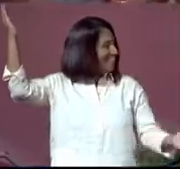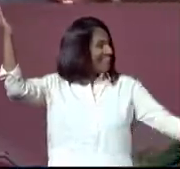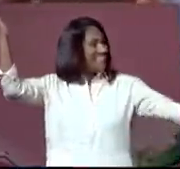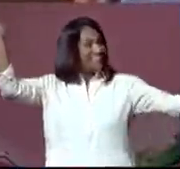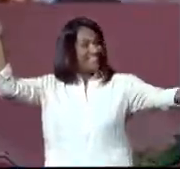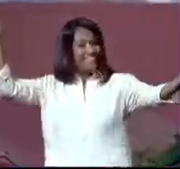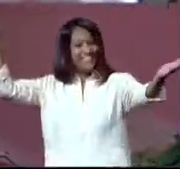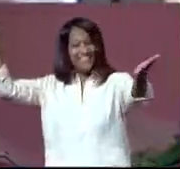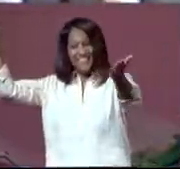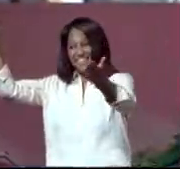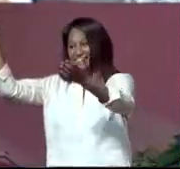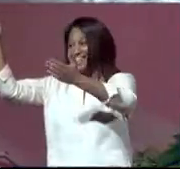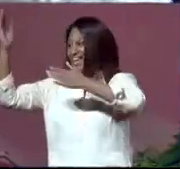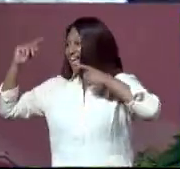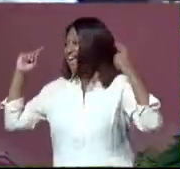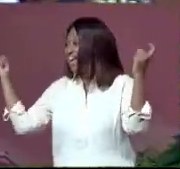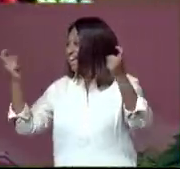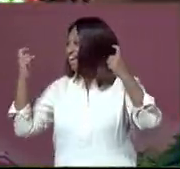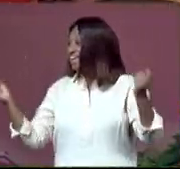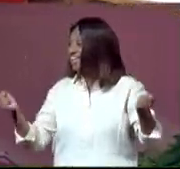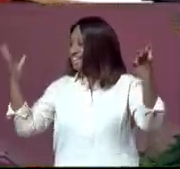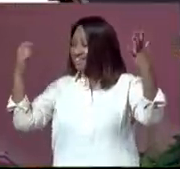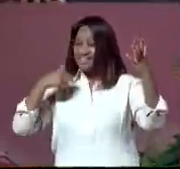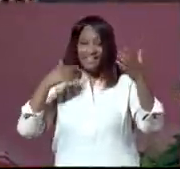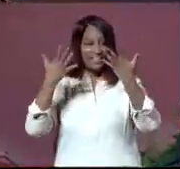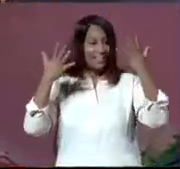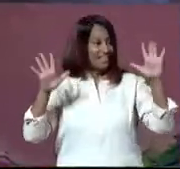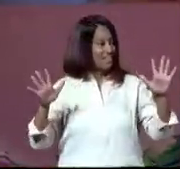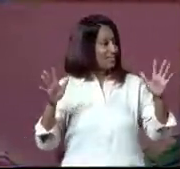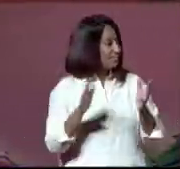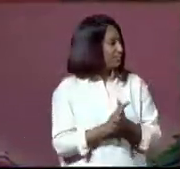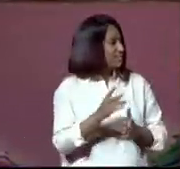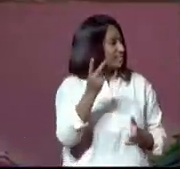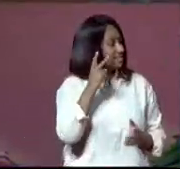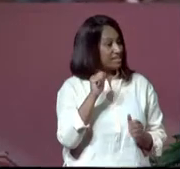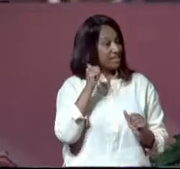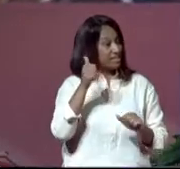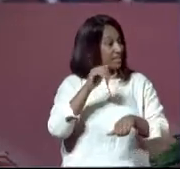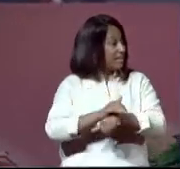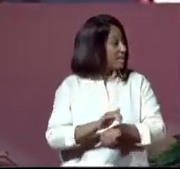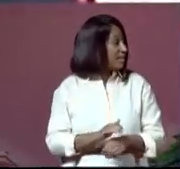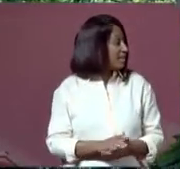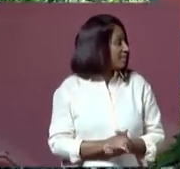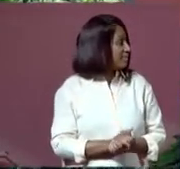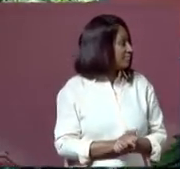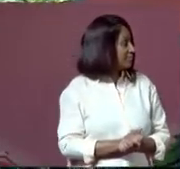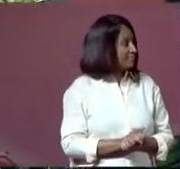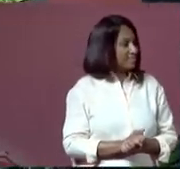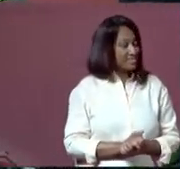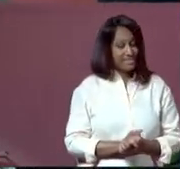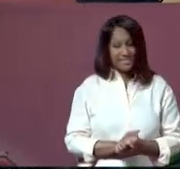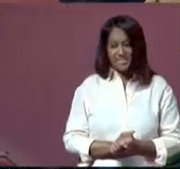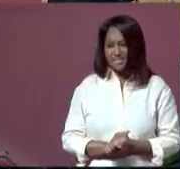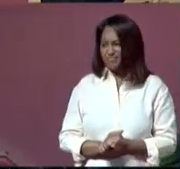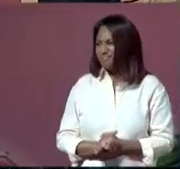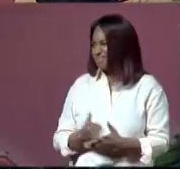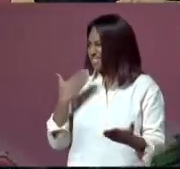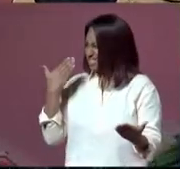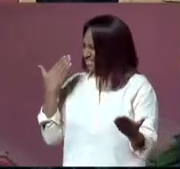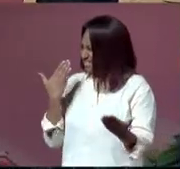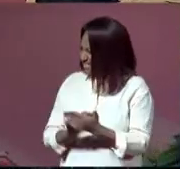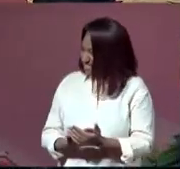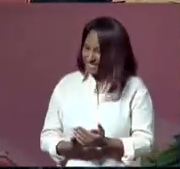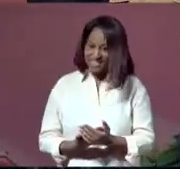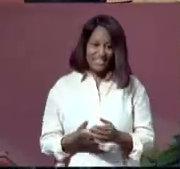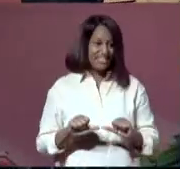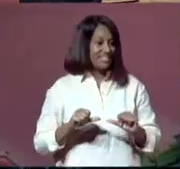Hallelujah. Hallelujah. I'm done. I'm done. I'll see y'all tomorrow night. It's going to be lit. You can